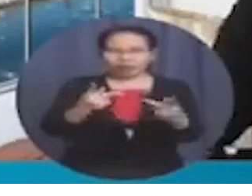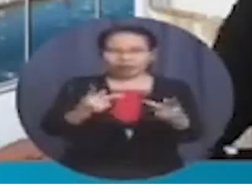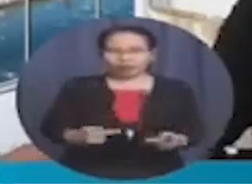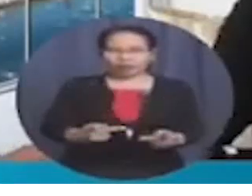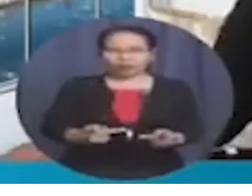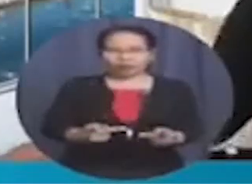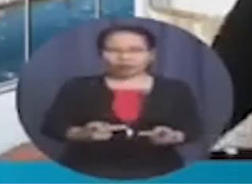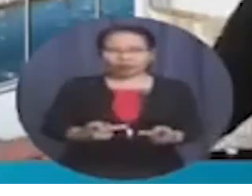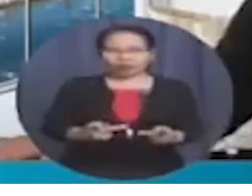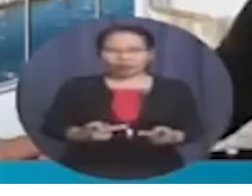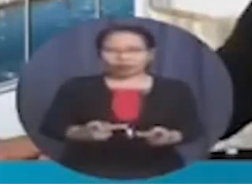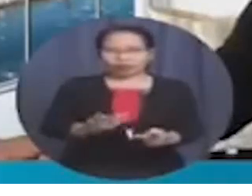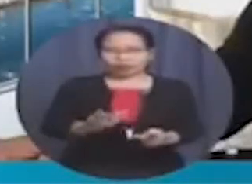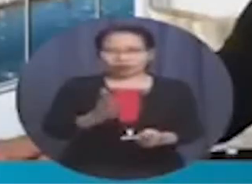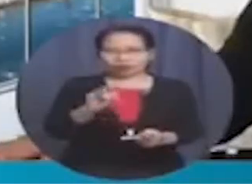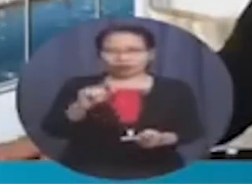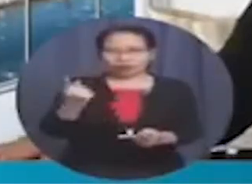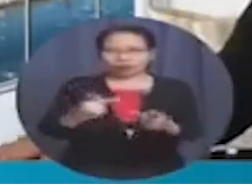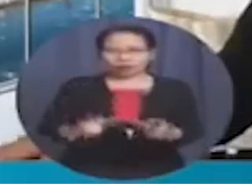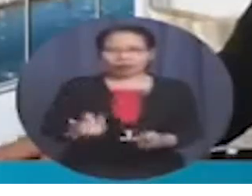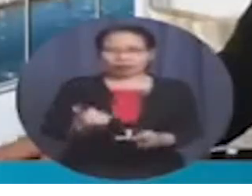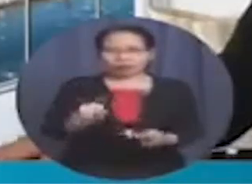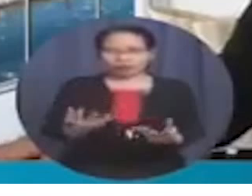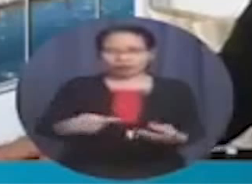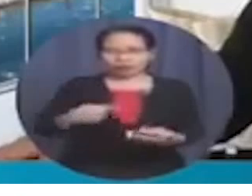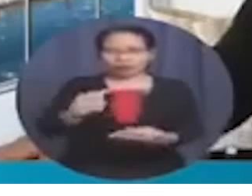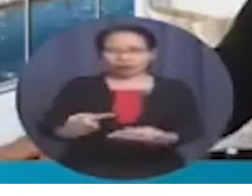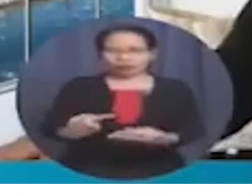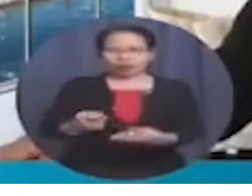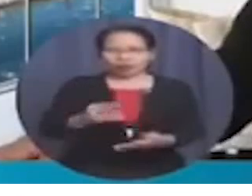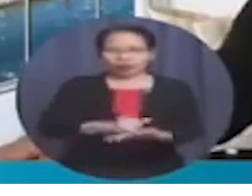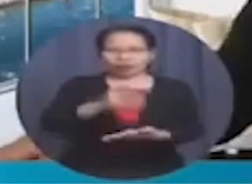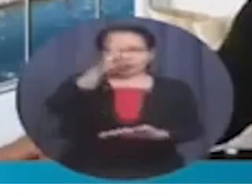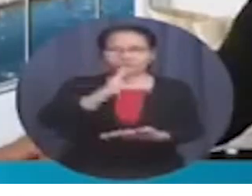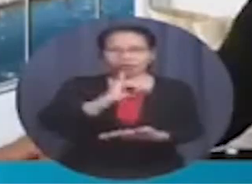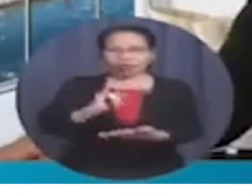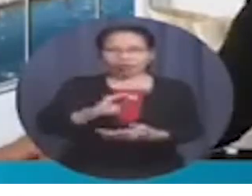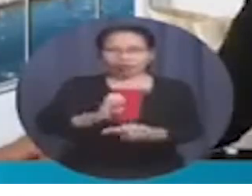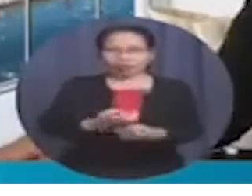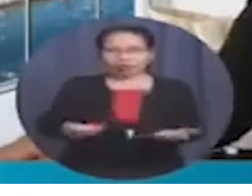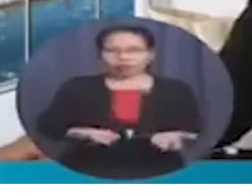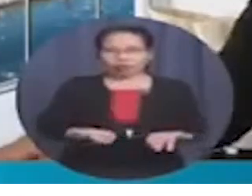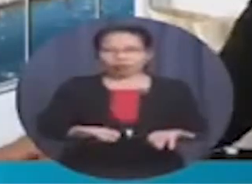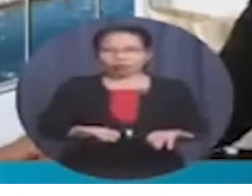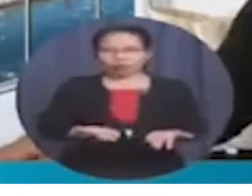omnipresent. By omnipresent, they want to say that God is